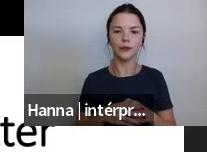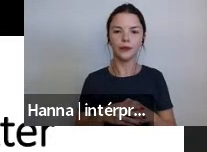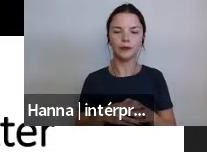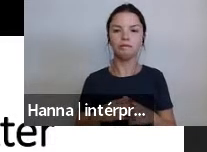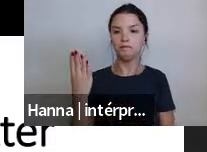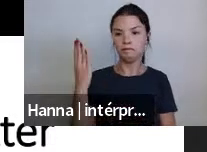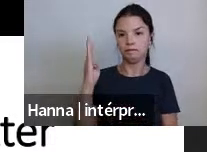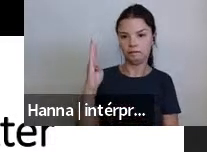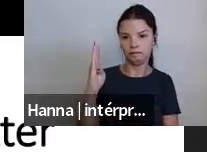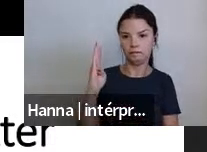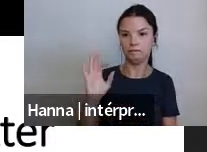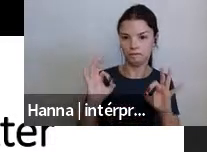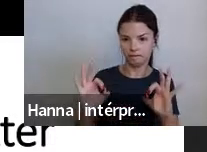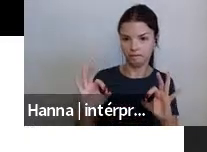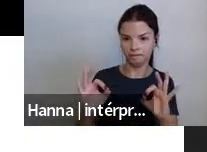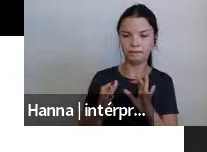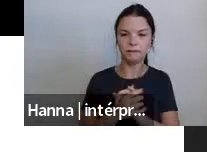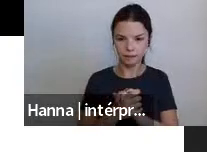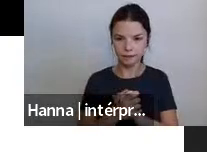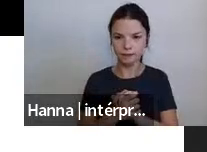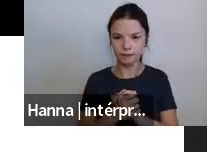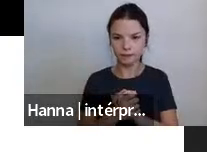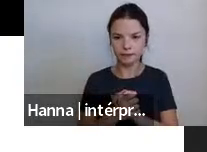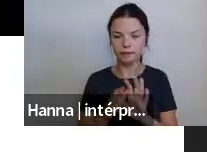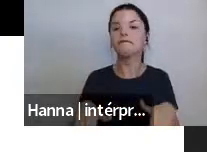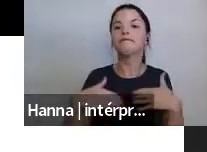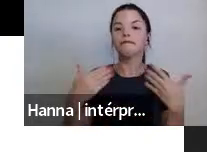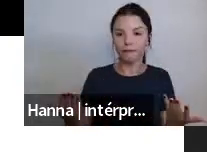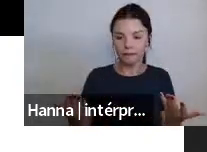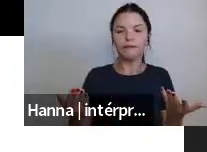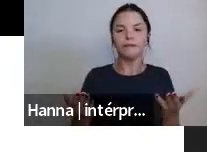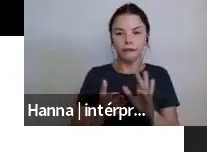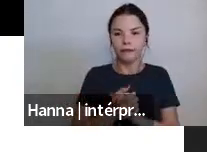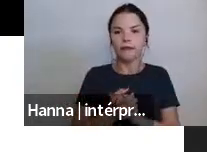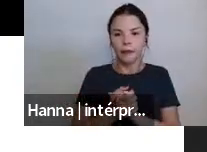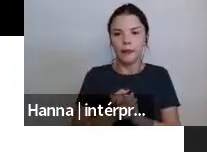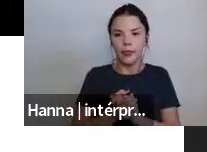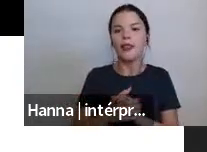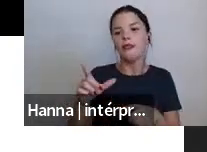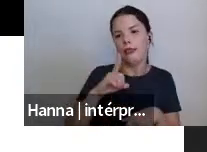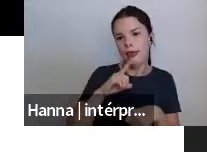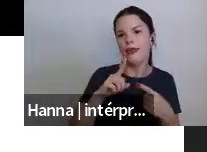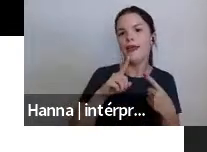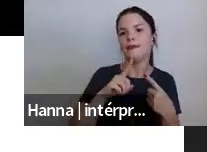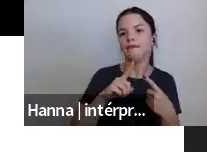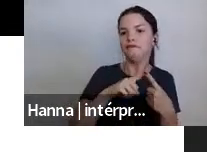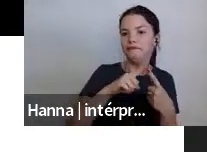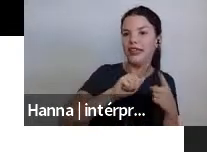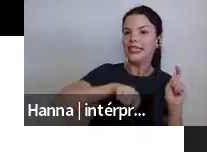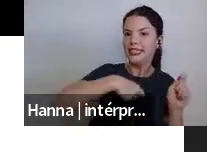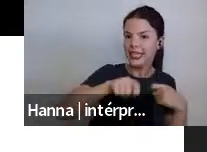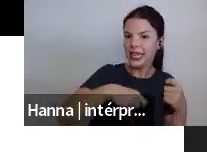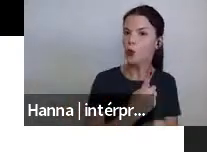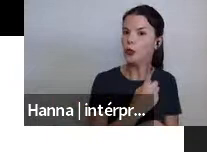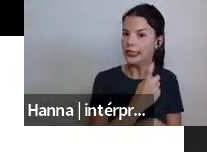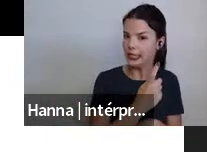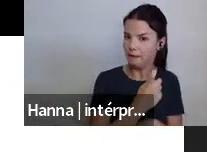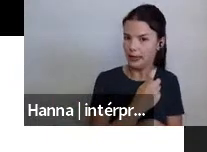Okay. So in addition to simple signs, we also